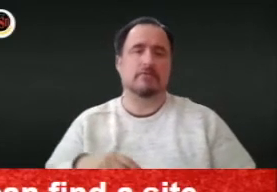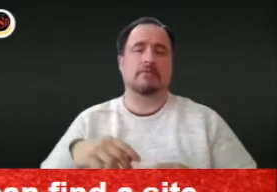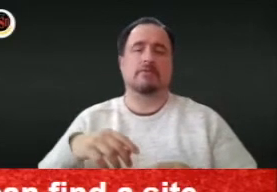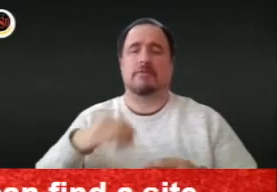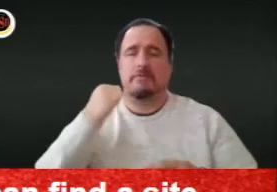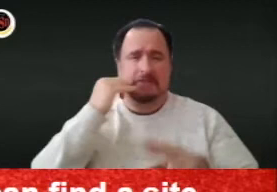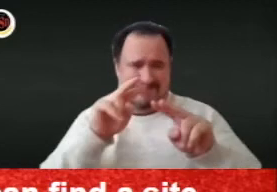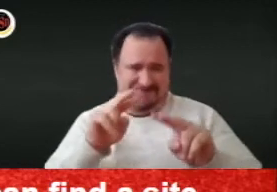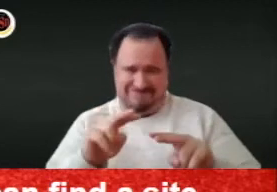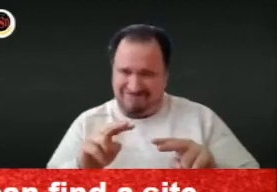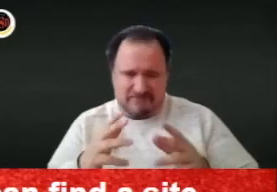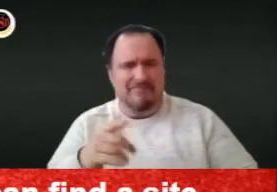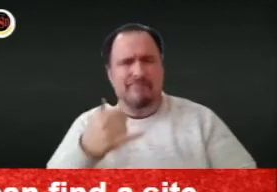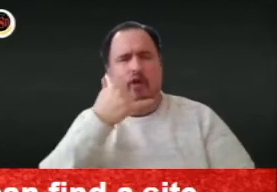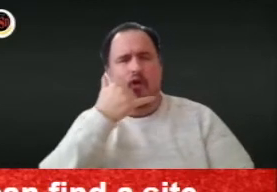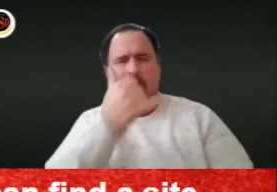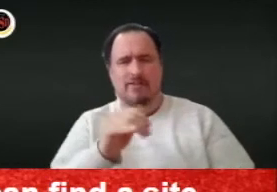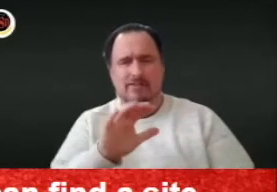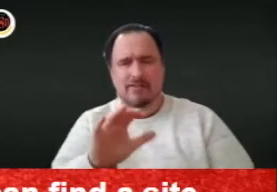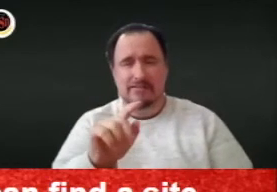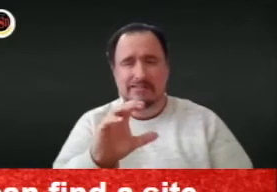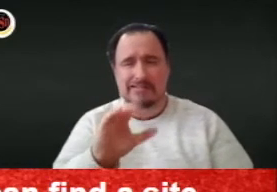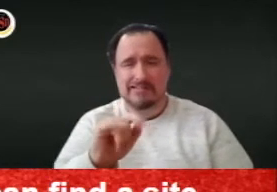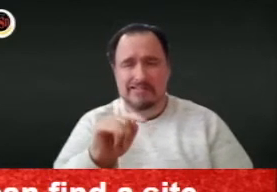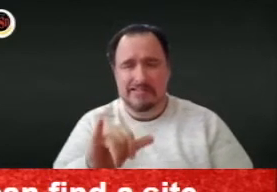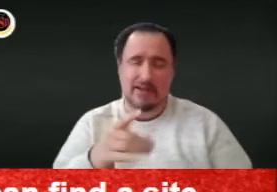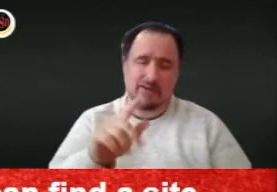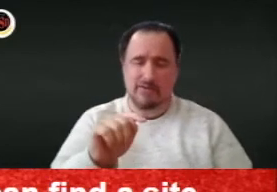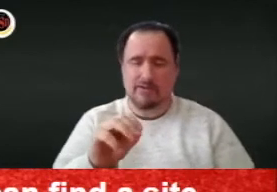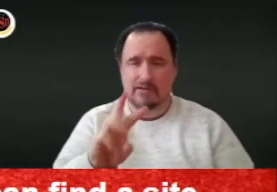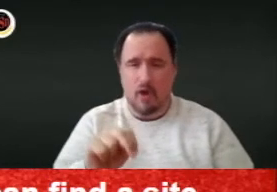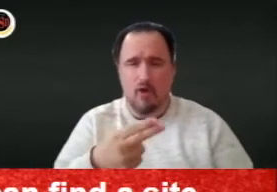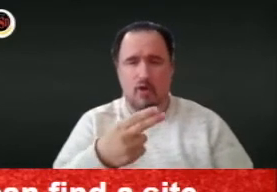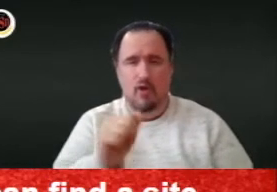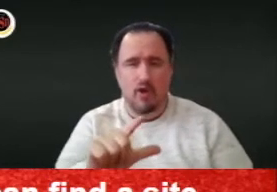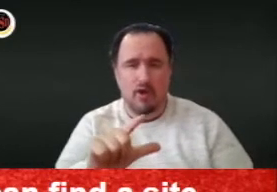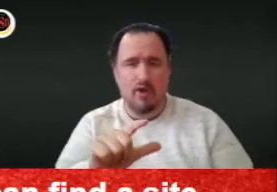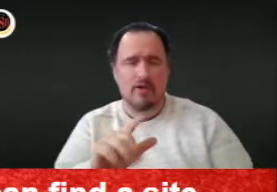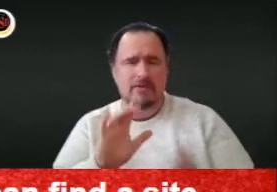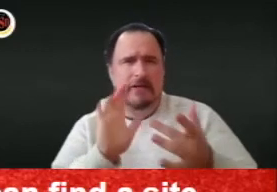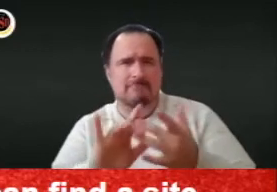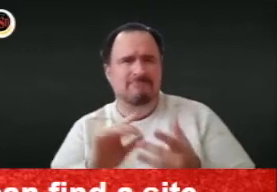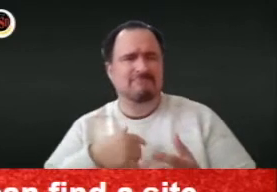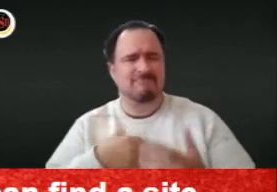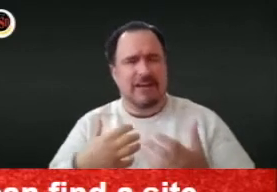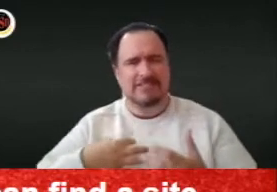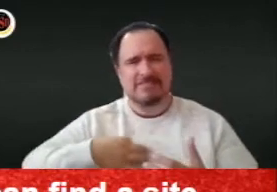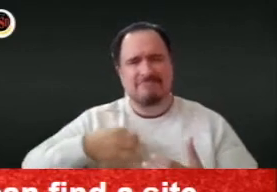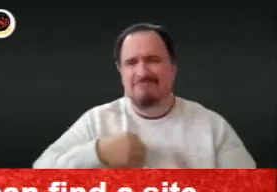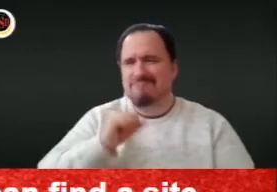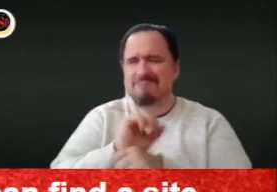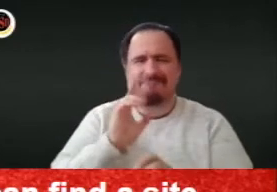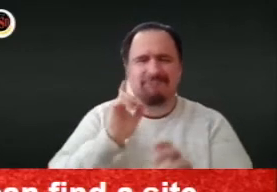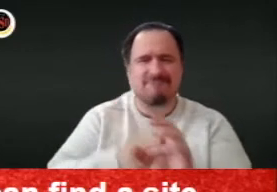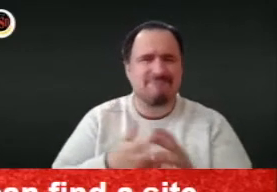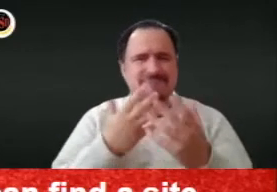web pages that pop up. I can call town hall, the city hall, and say, "Hey, I'm looking